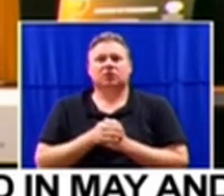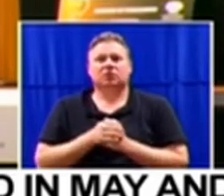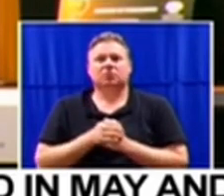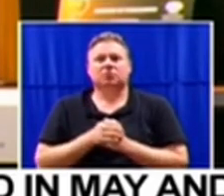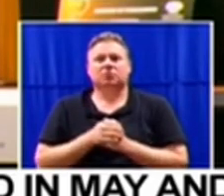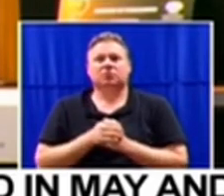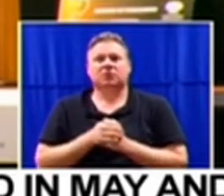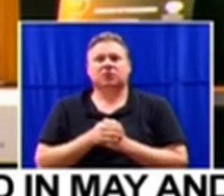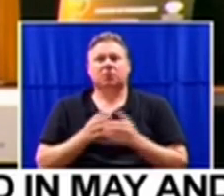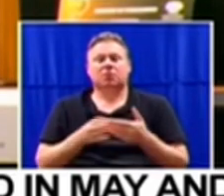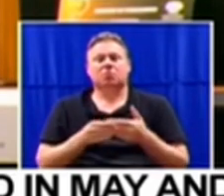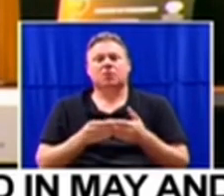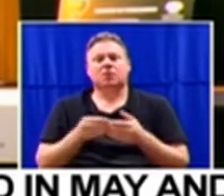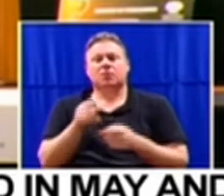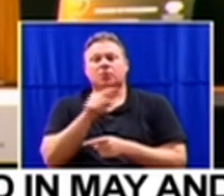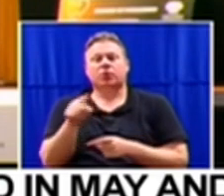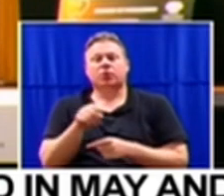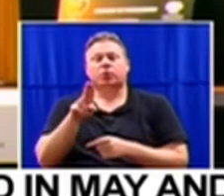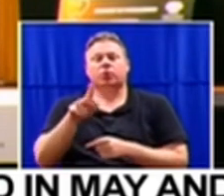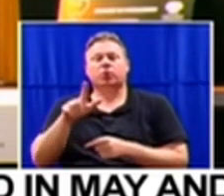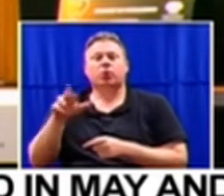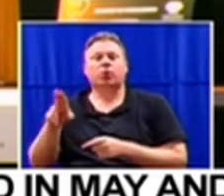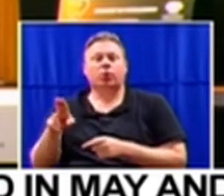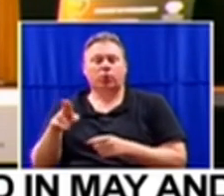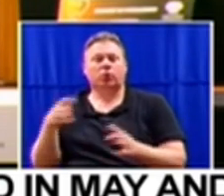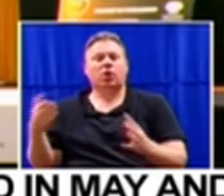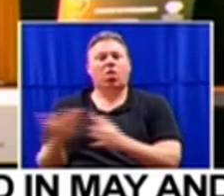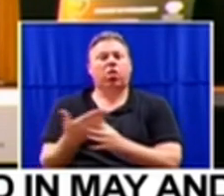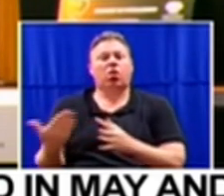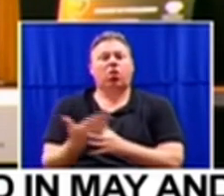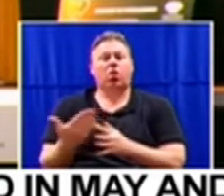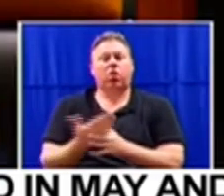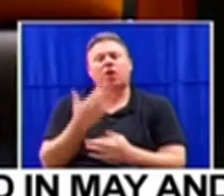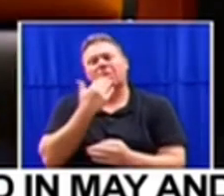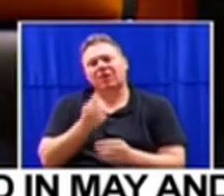for a few times on virtual meetings, and I would like you to please mute her.